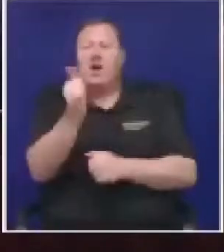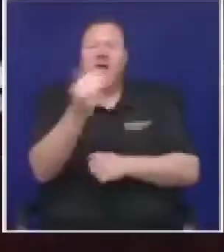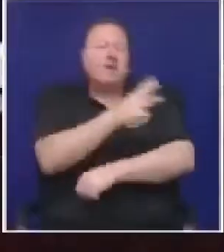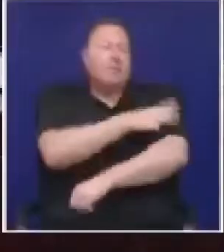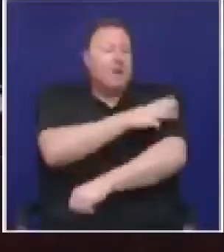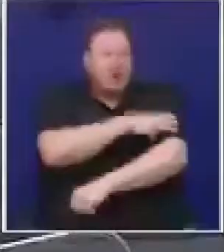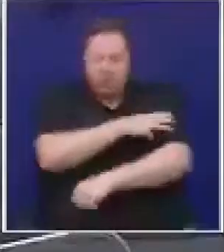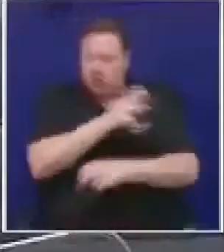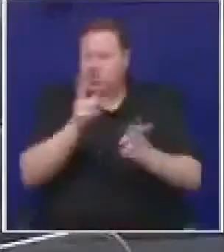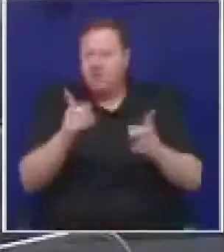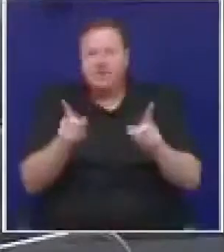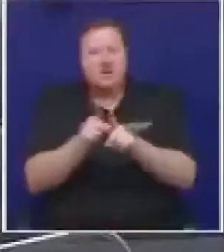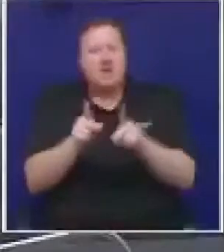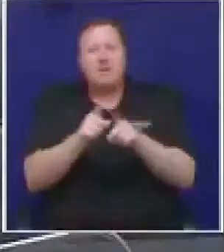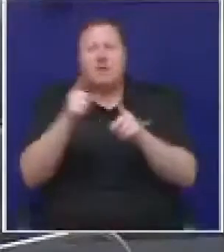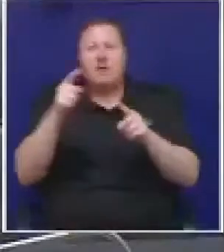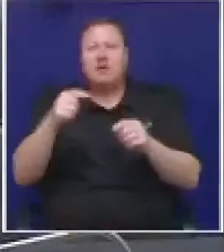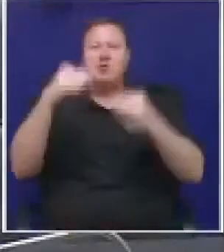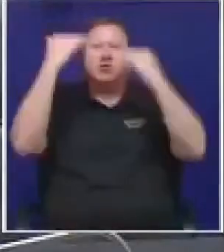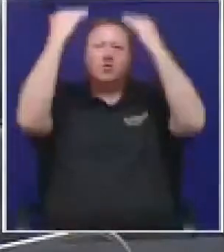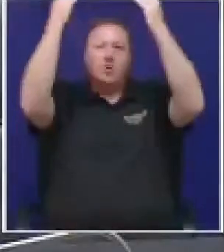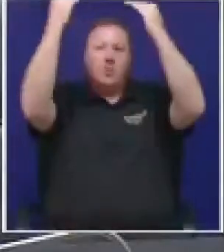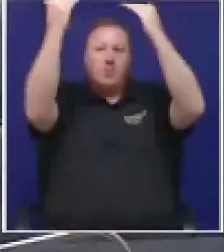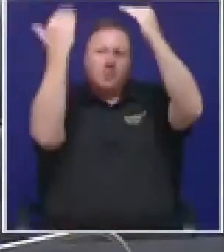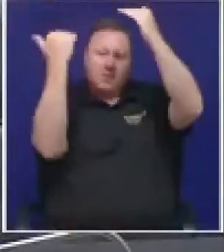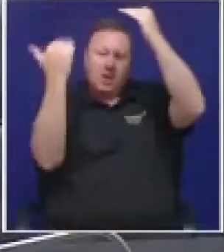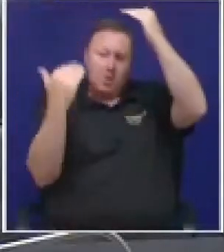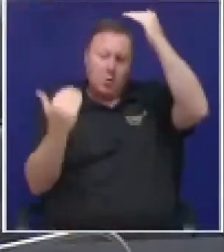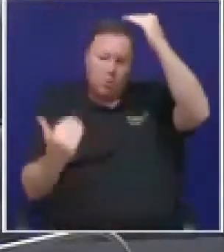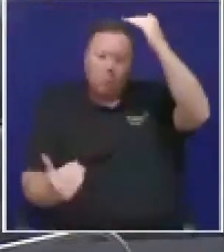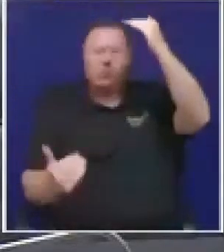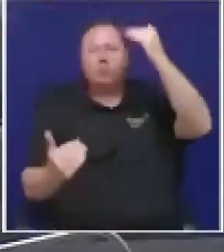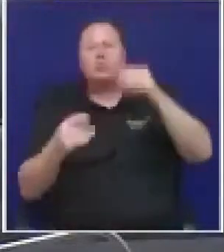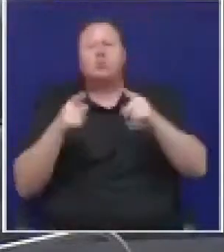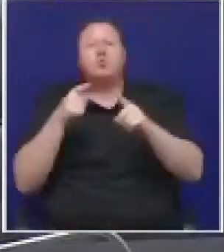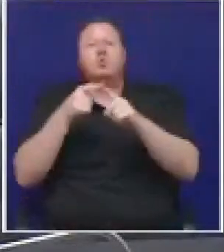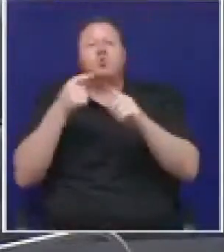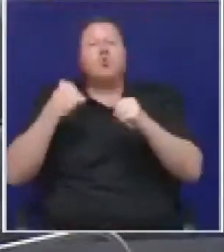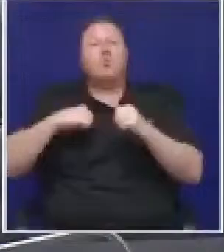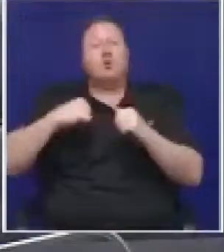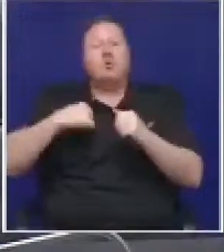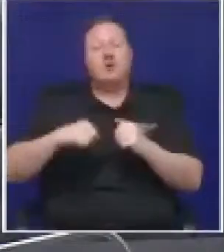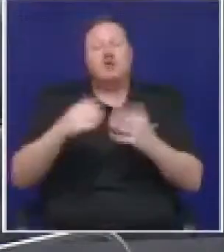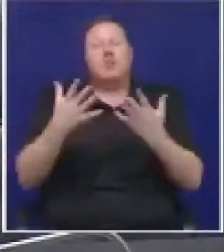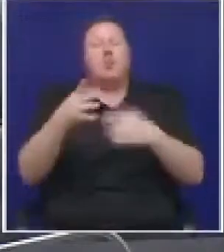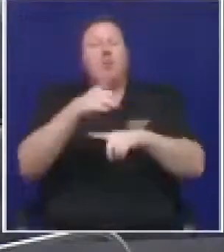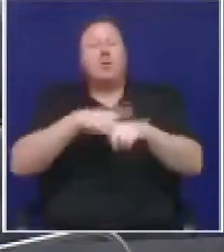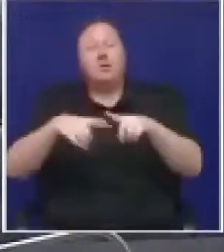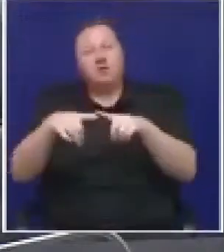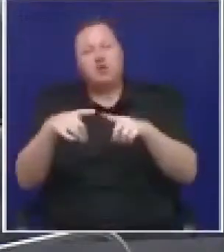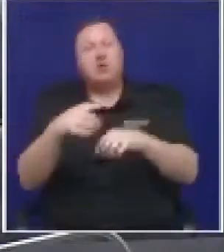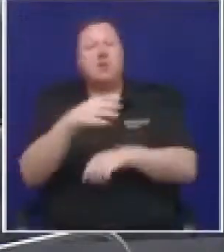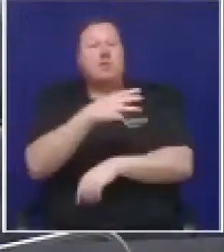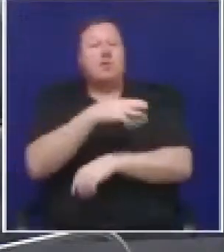down to the municipality or a district municipality.